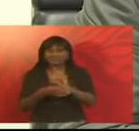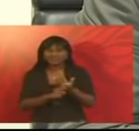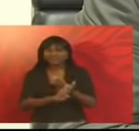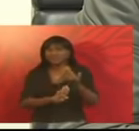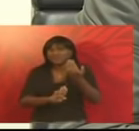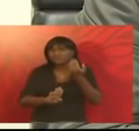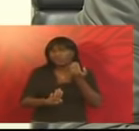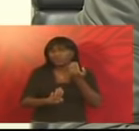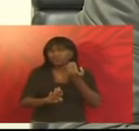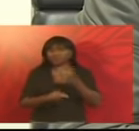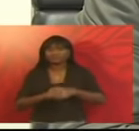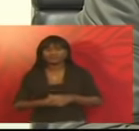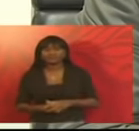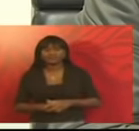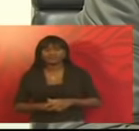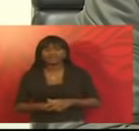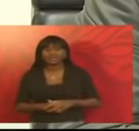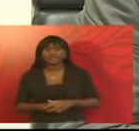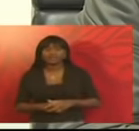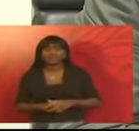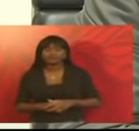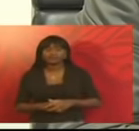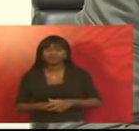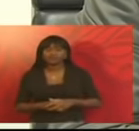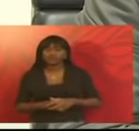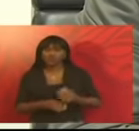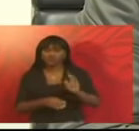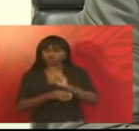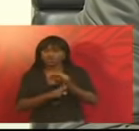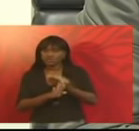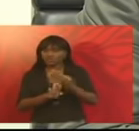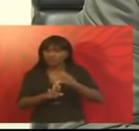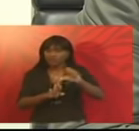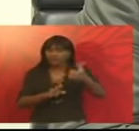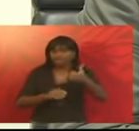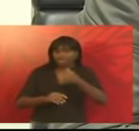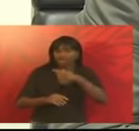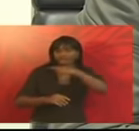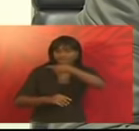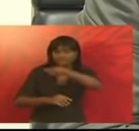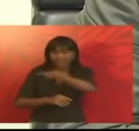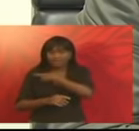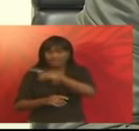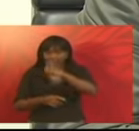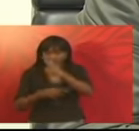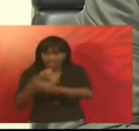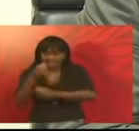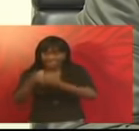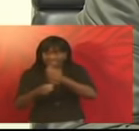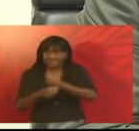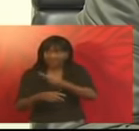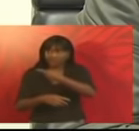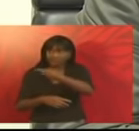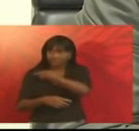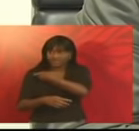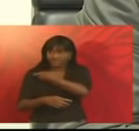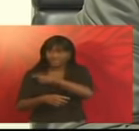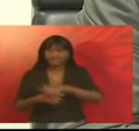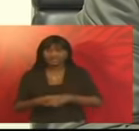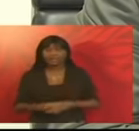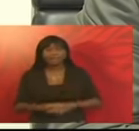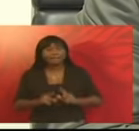been in the works for some time. And yes, it has been used for other types of vaccinations.